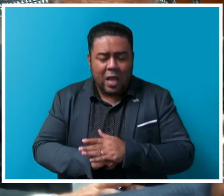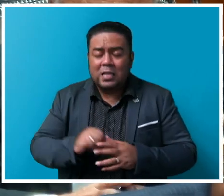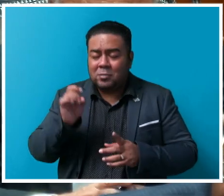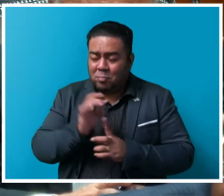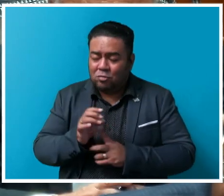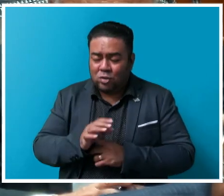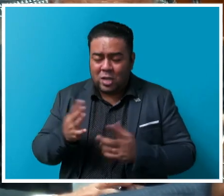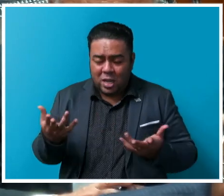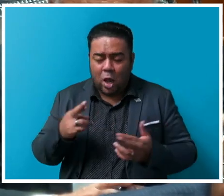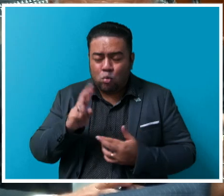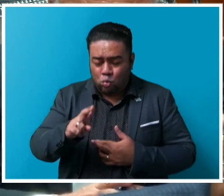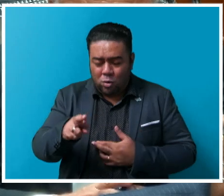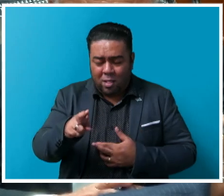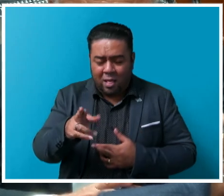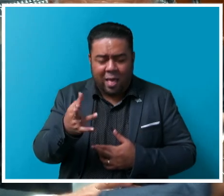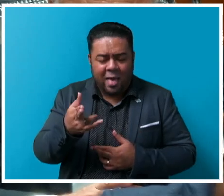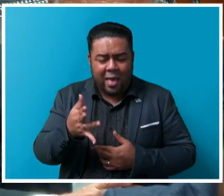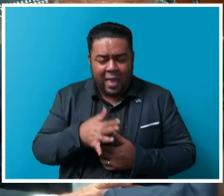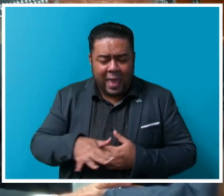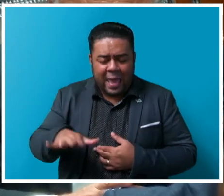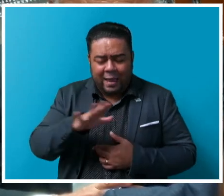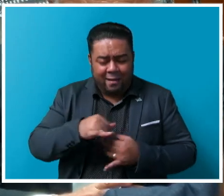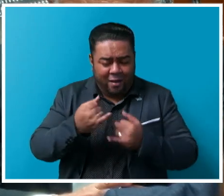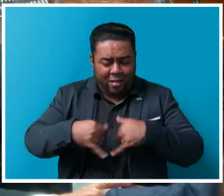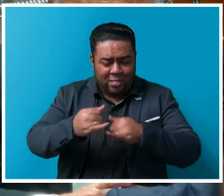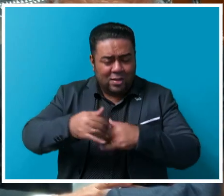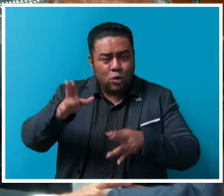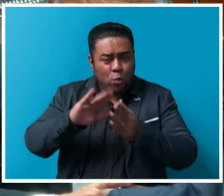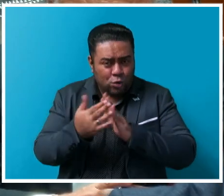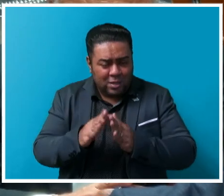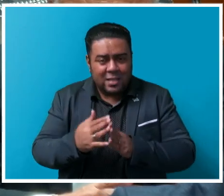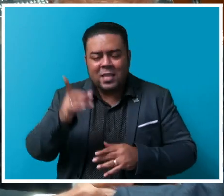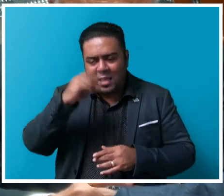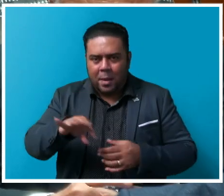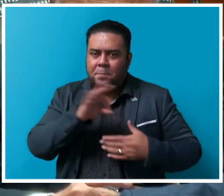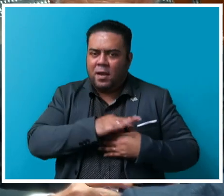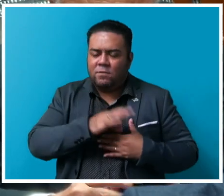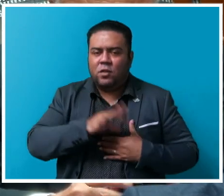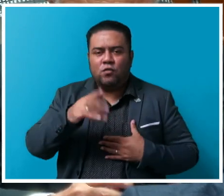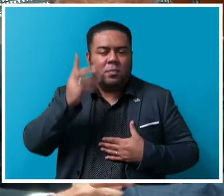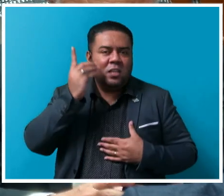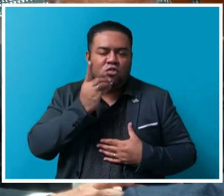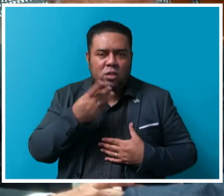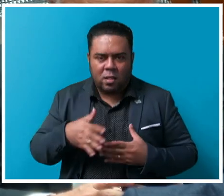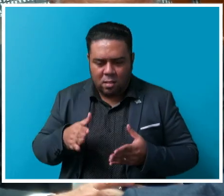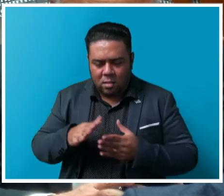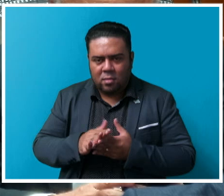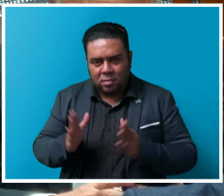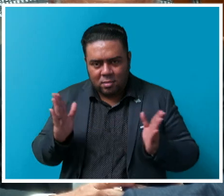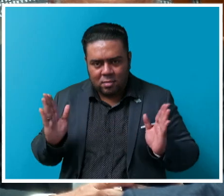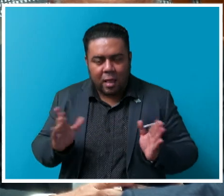especially in our so that our rural and maritime communities can benefit from the digital revolution. We